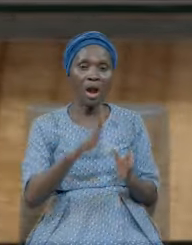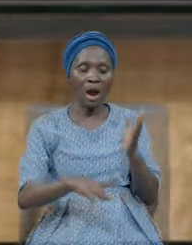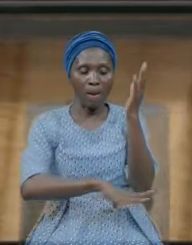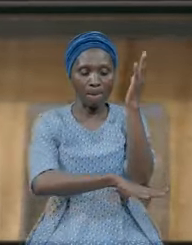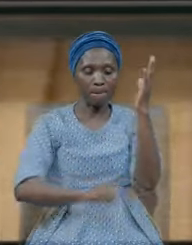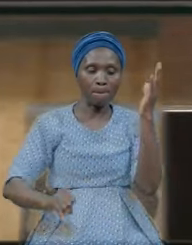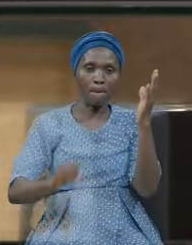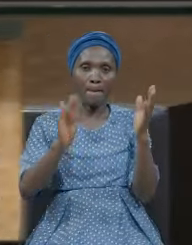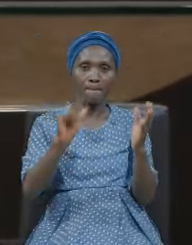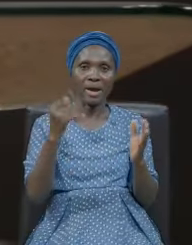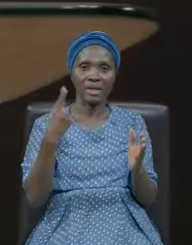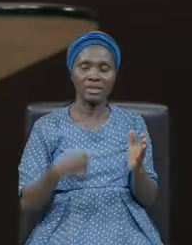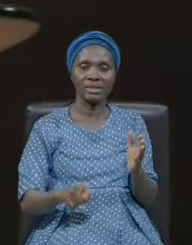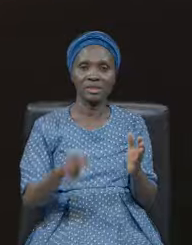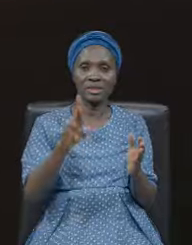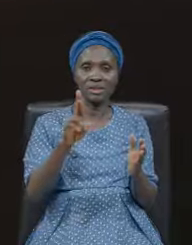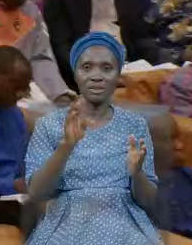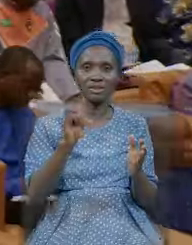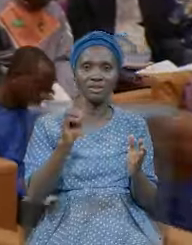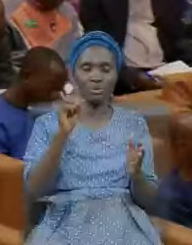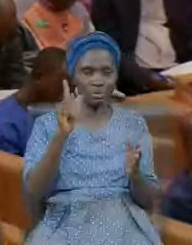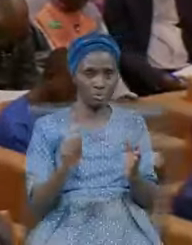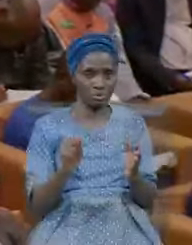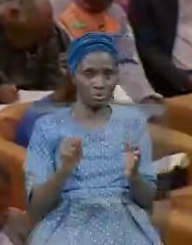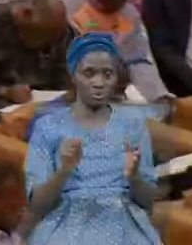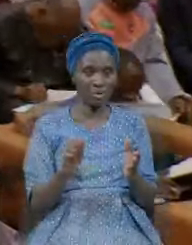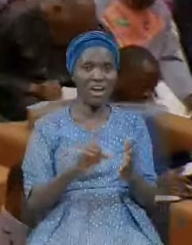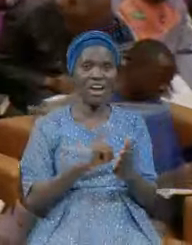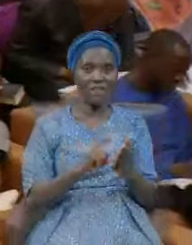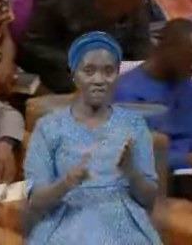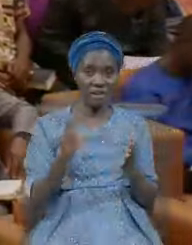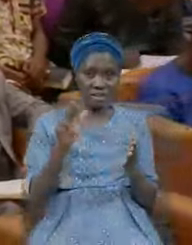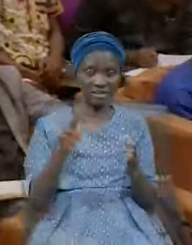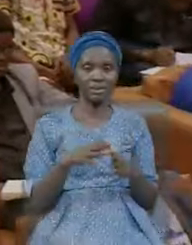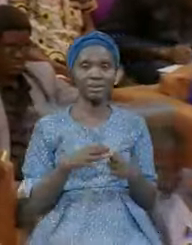at verse 13. In the next verse it says,